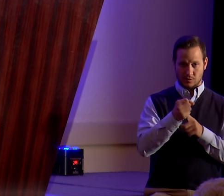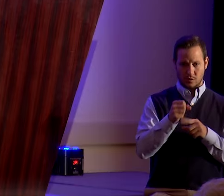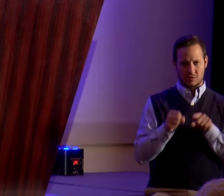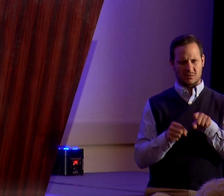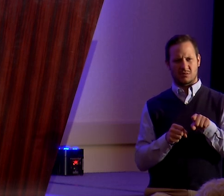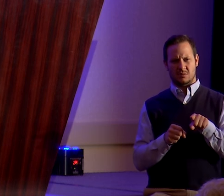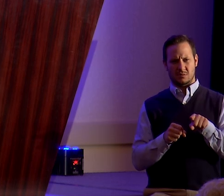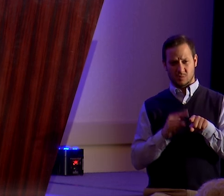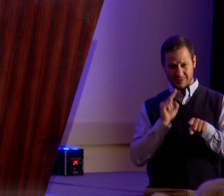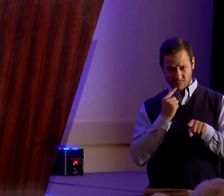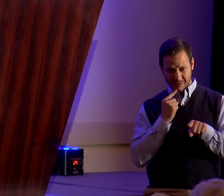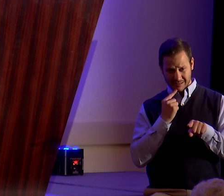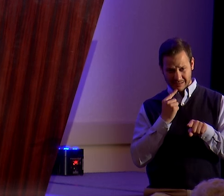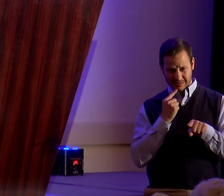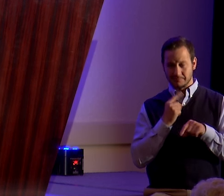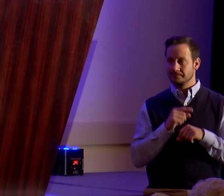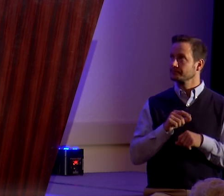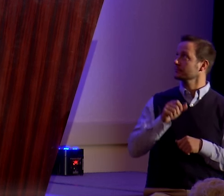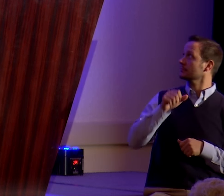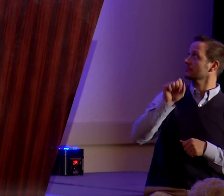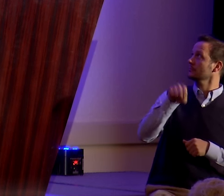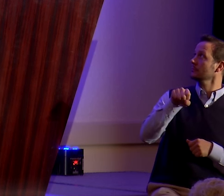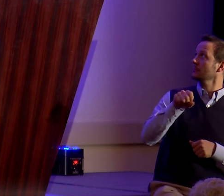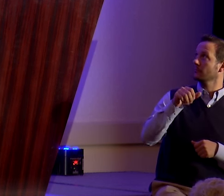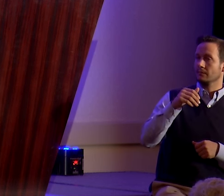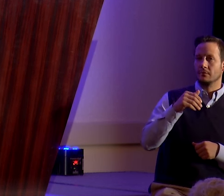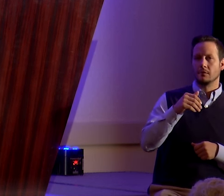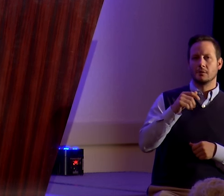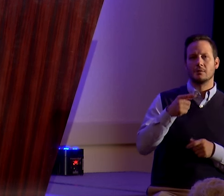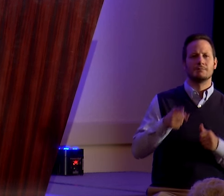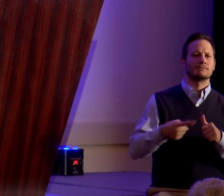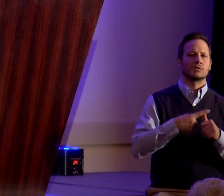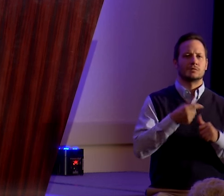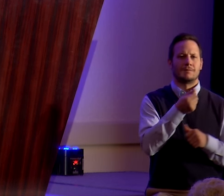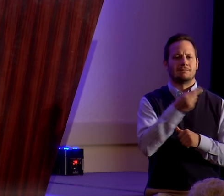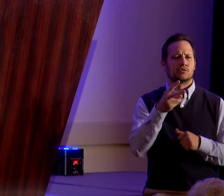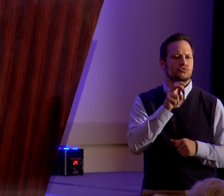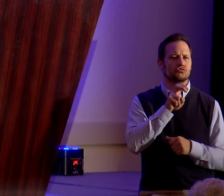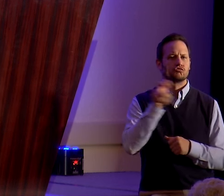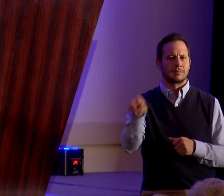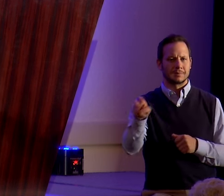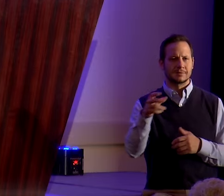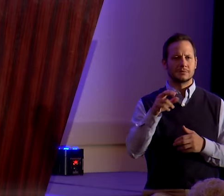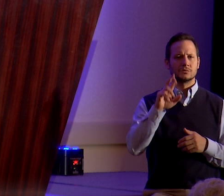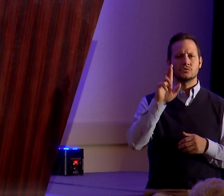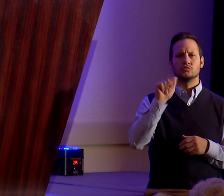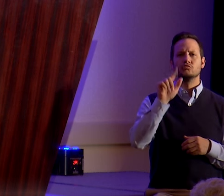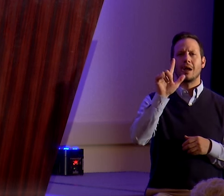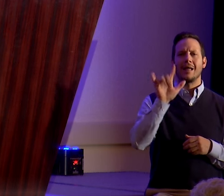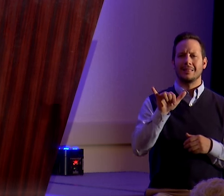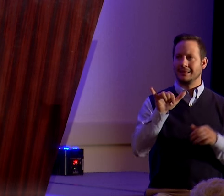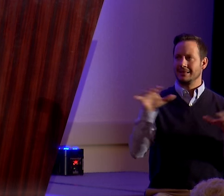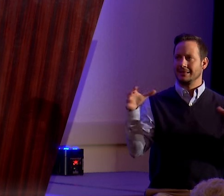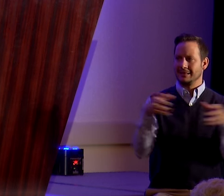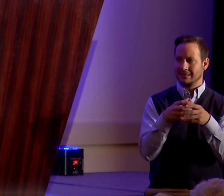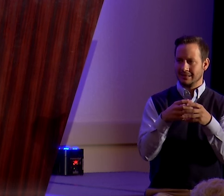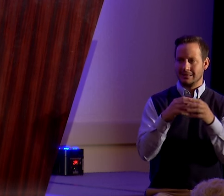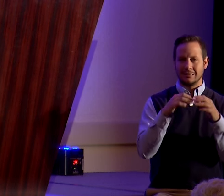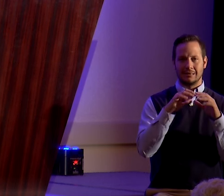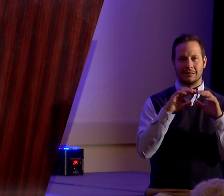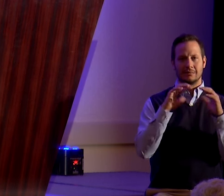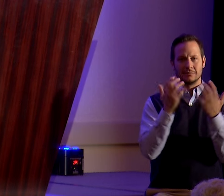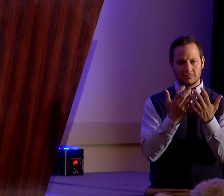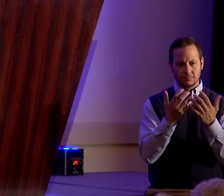Yeah, no, the first few trips to some of these rallies, you know, meet the